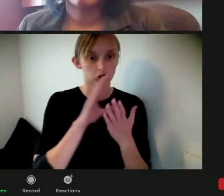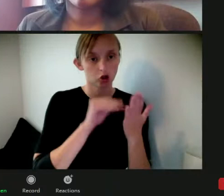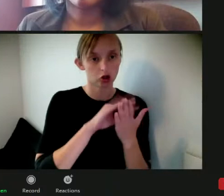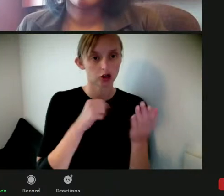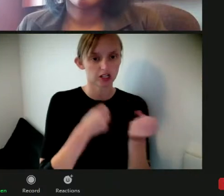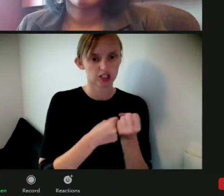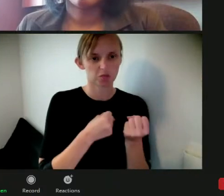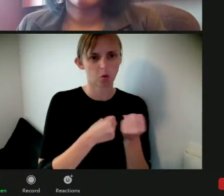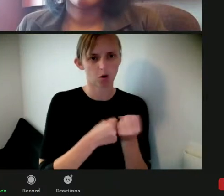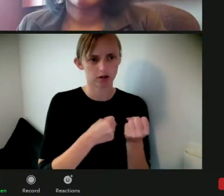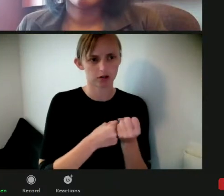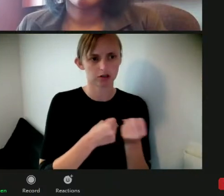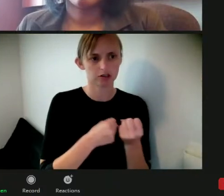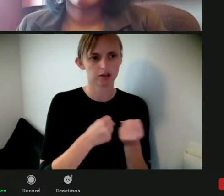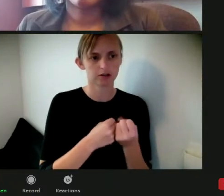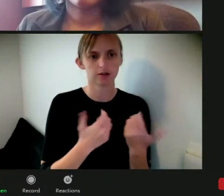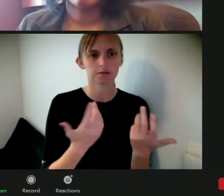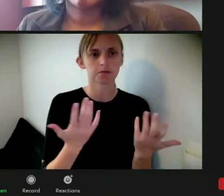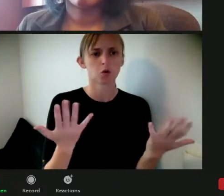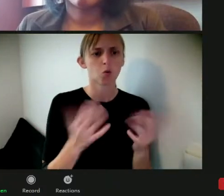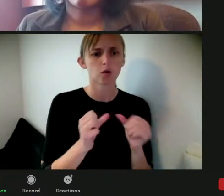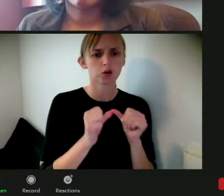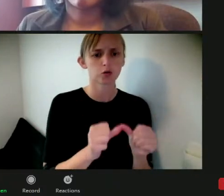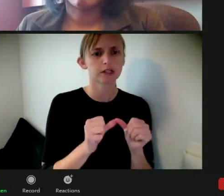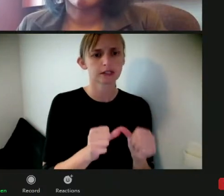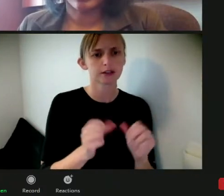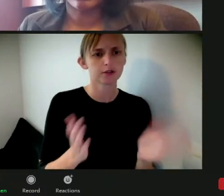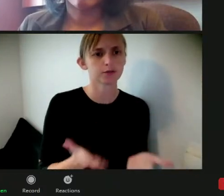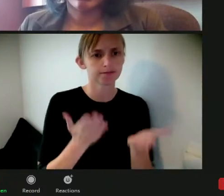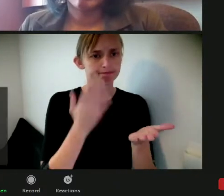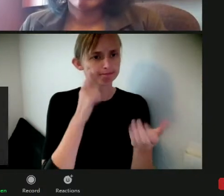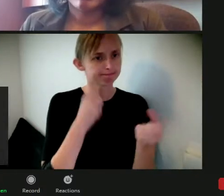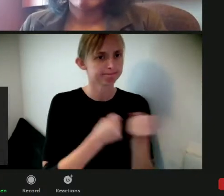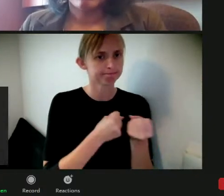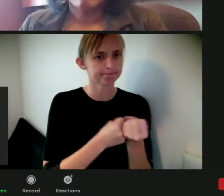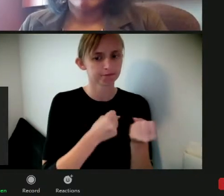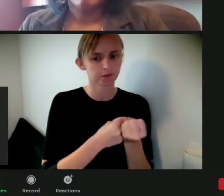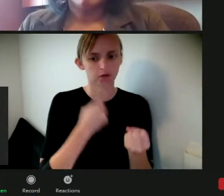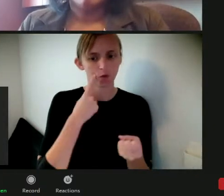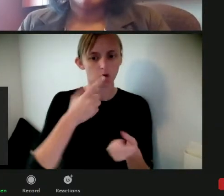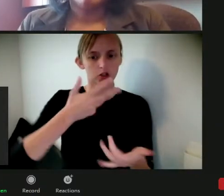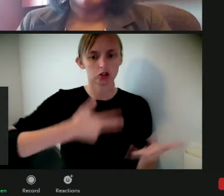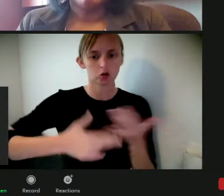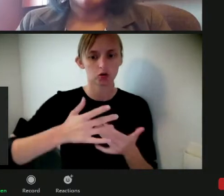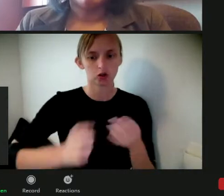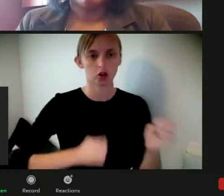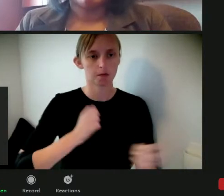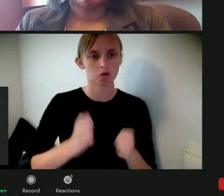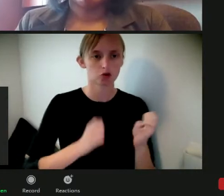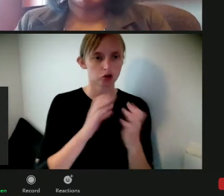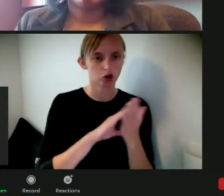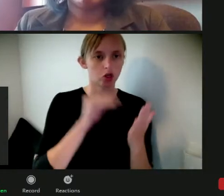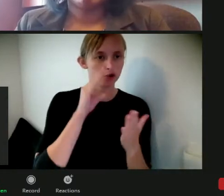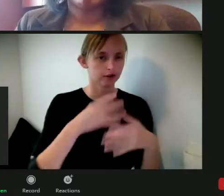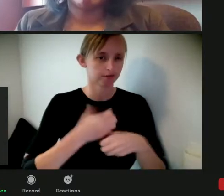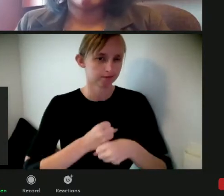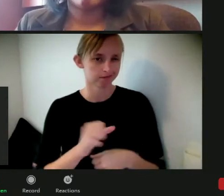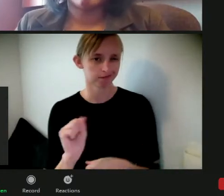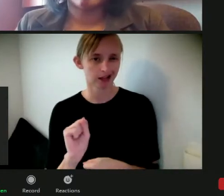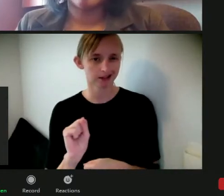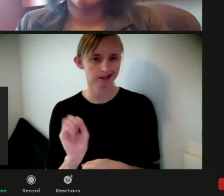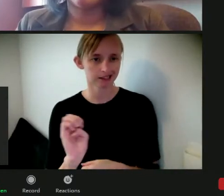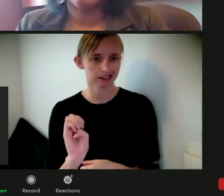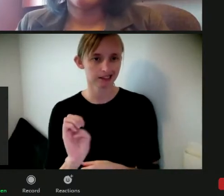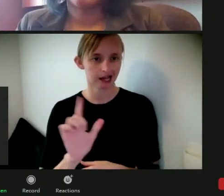What have you continued to provide or have started to provide this year as kids are